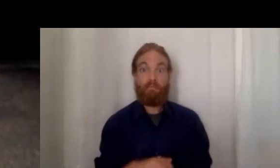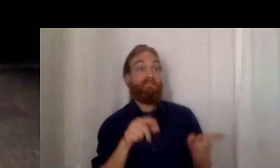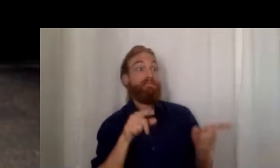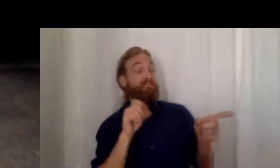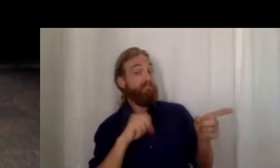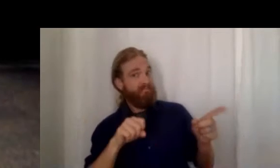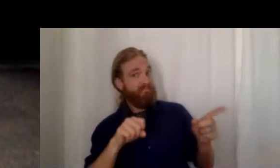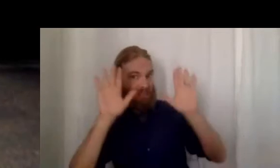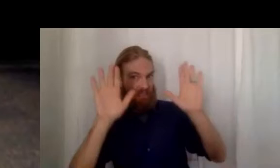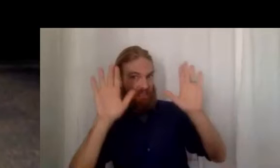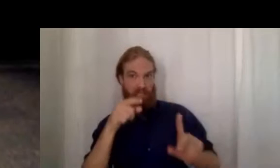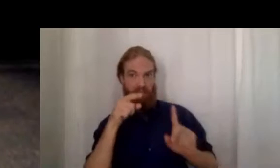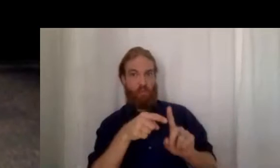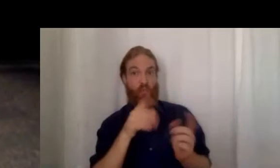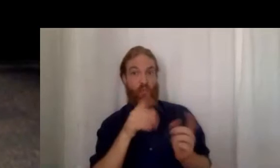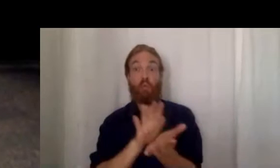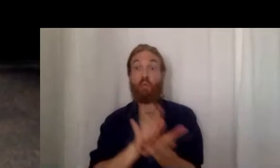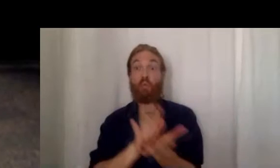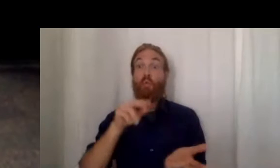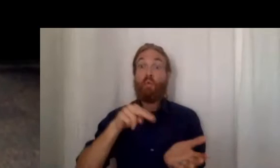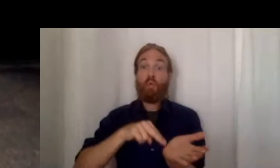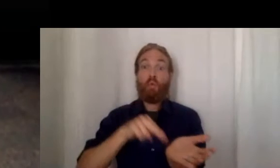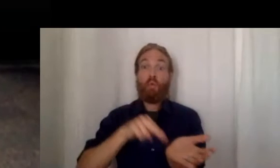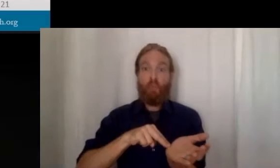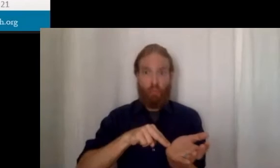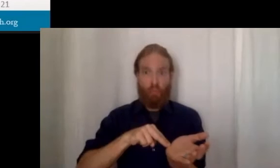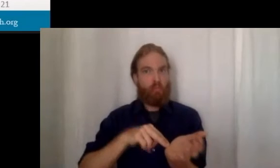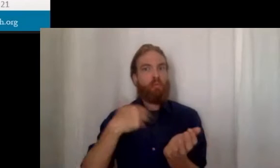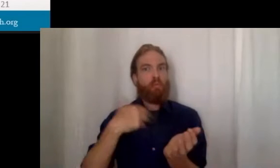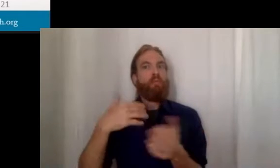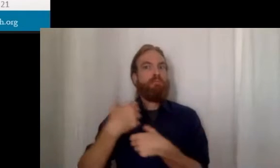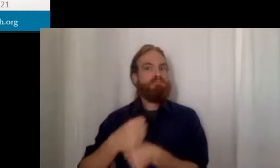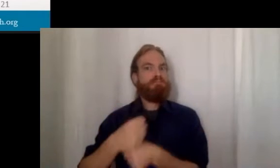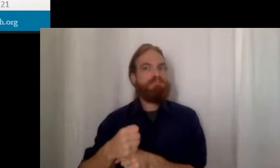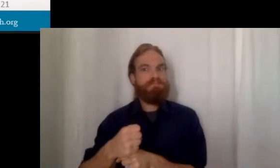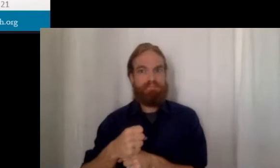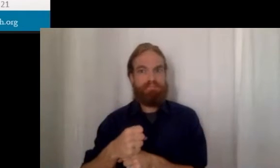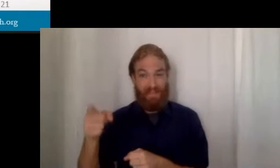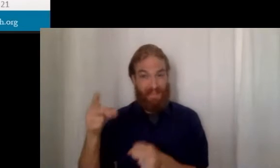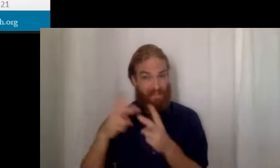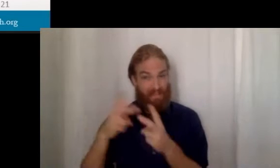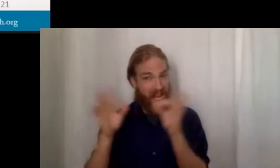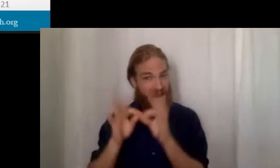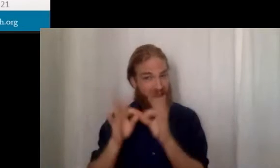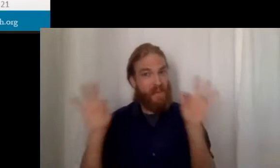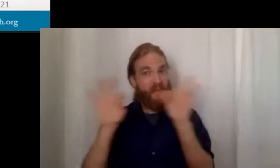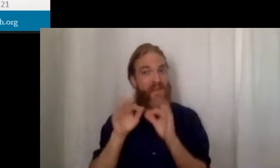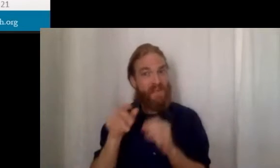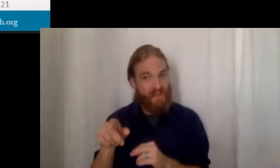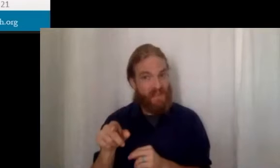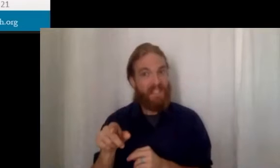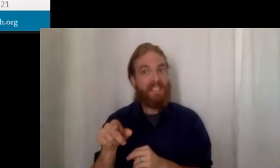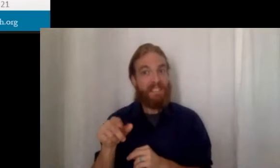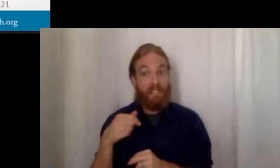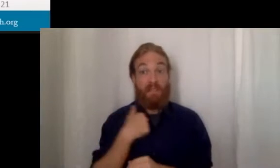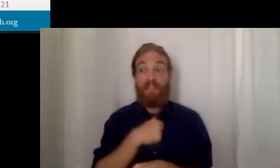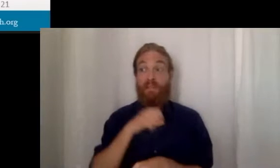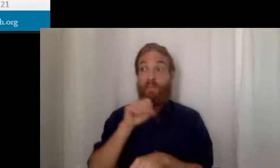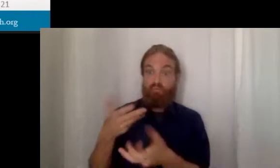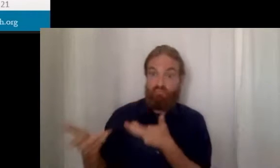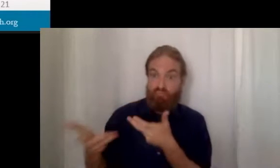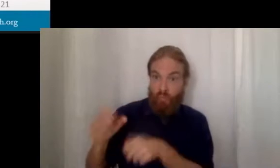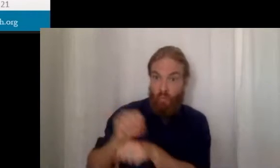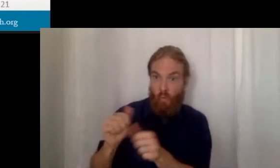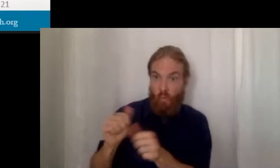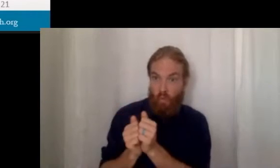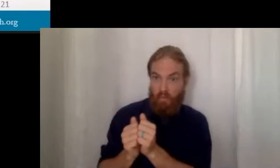as well, and they're very important in all of this. We work very closely with the District 49 school nurses when we do our